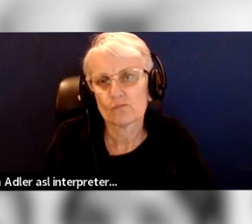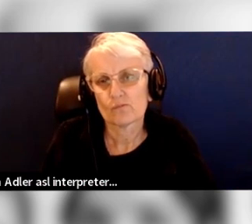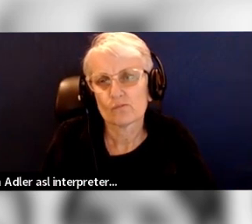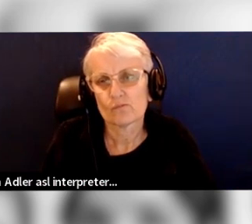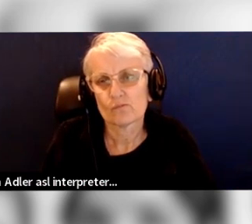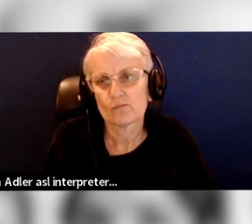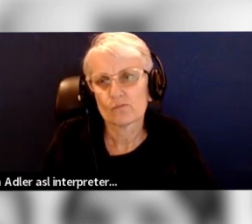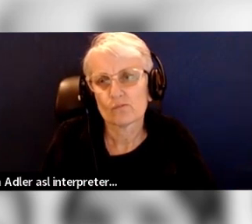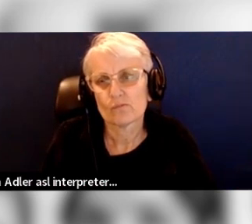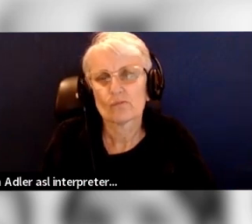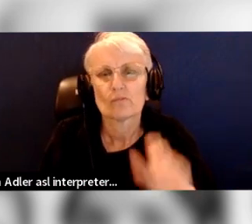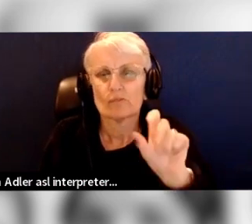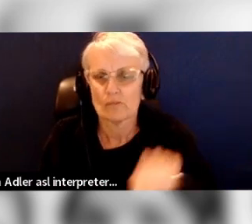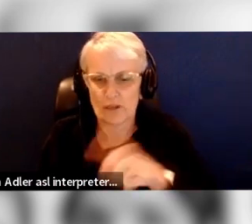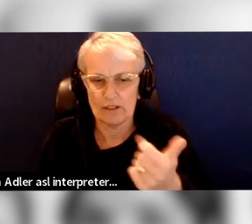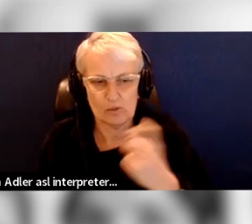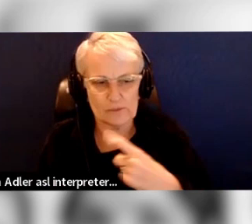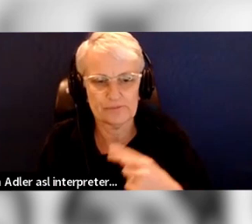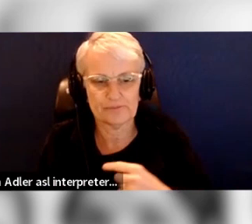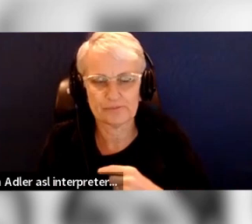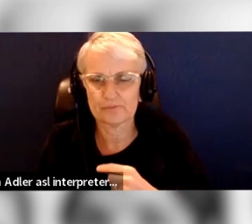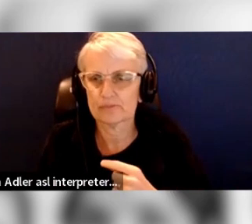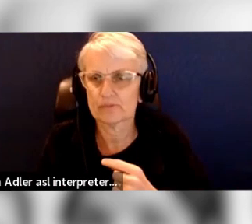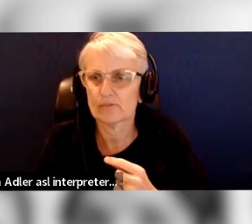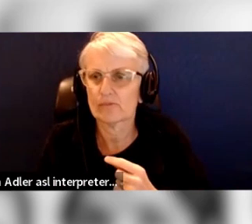Just seeing another question here.